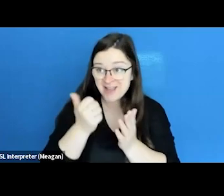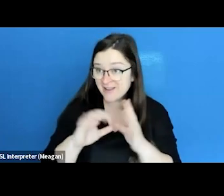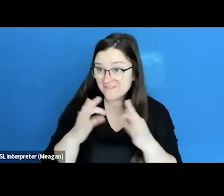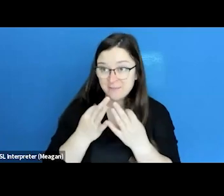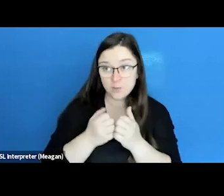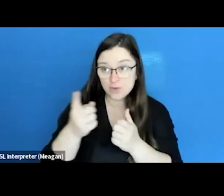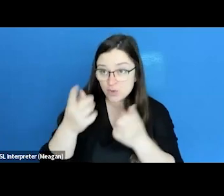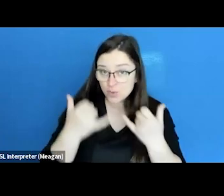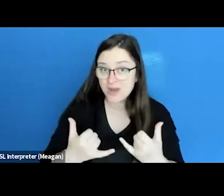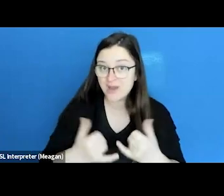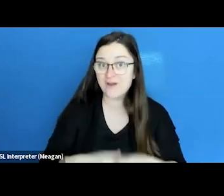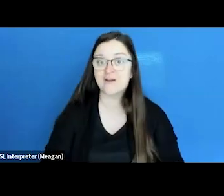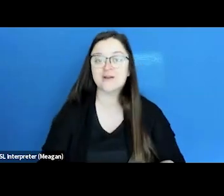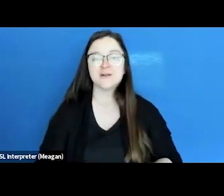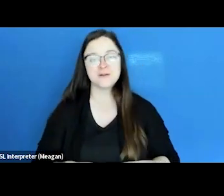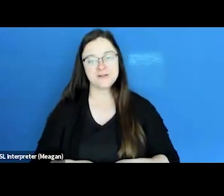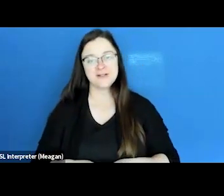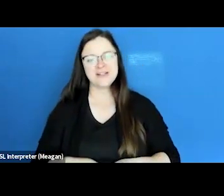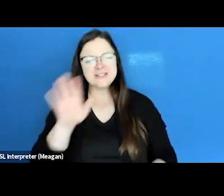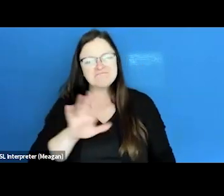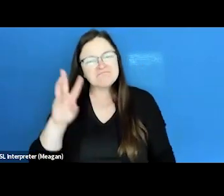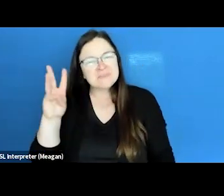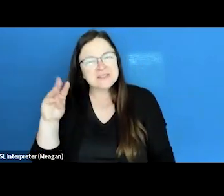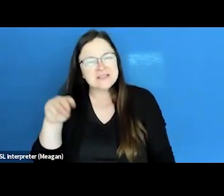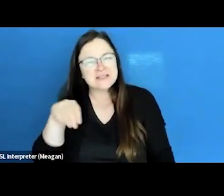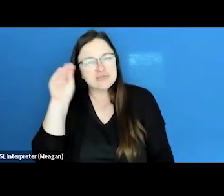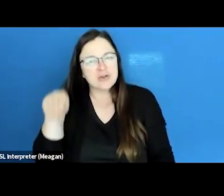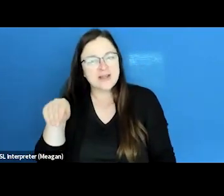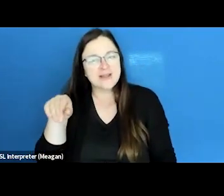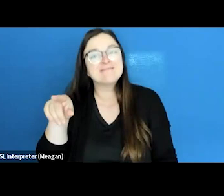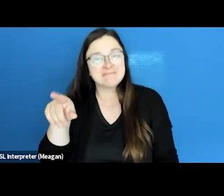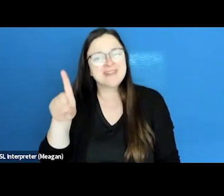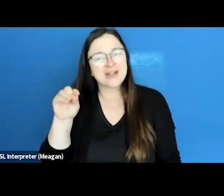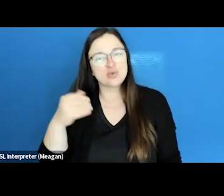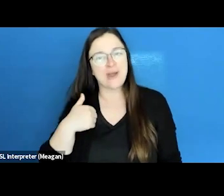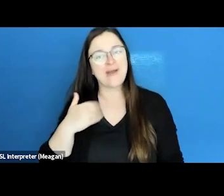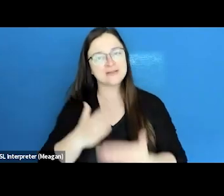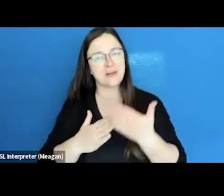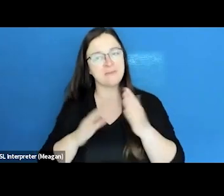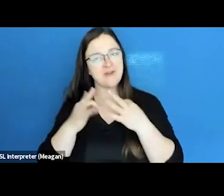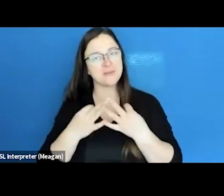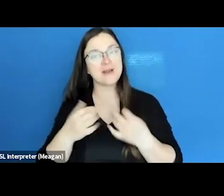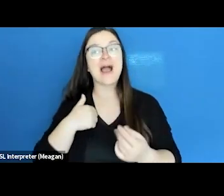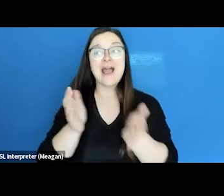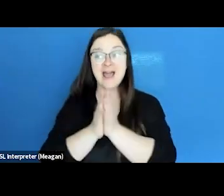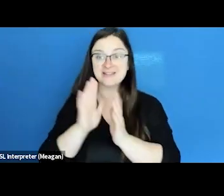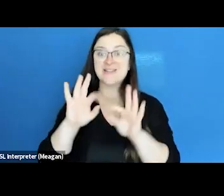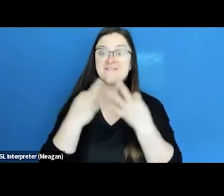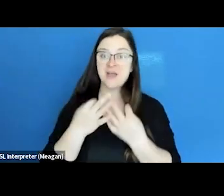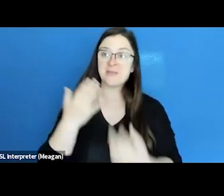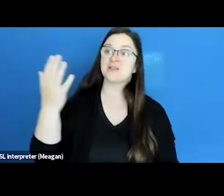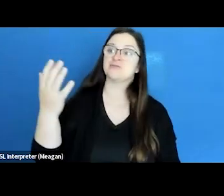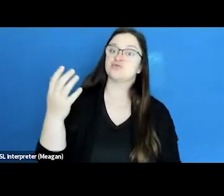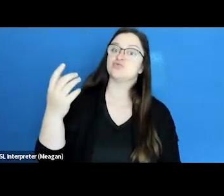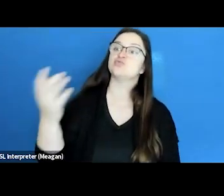you? And about 60% of the times they do. I ask the family to come up to the podium. I